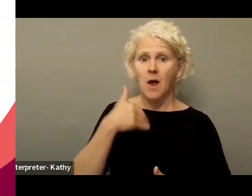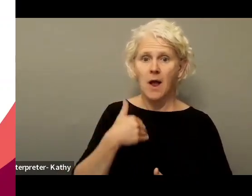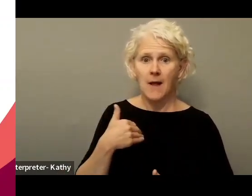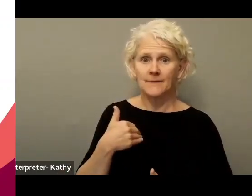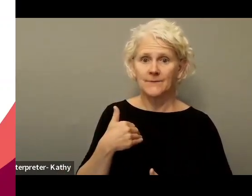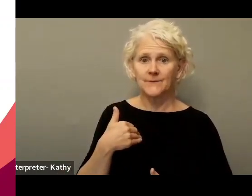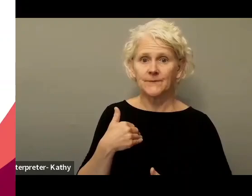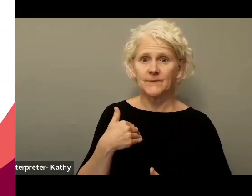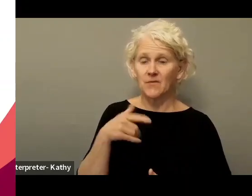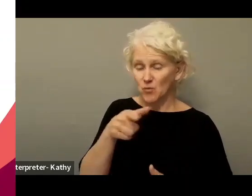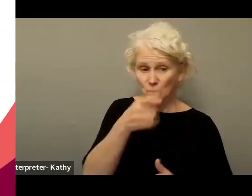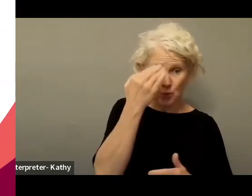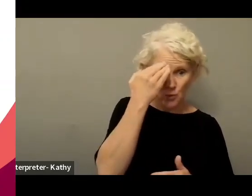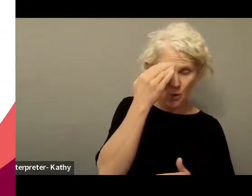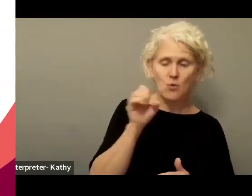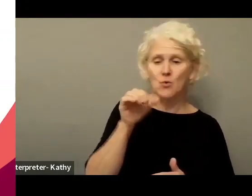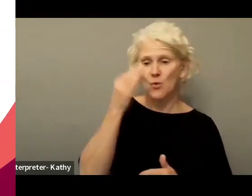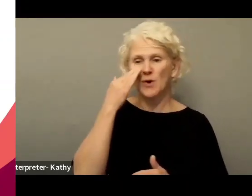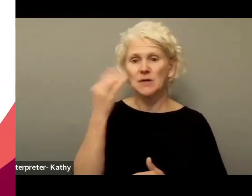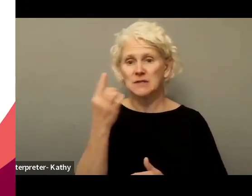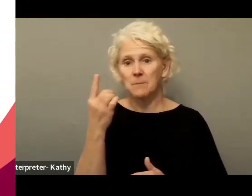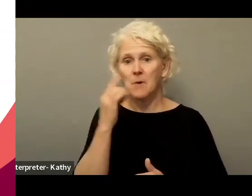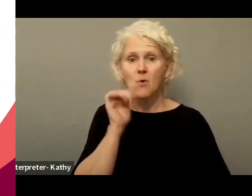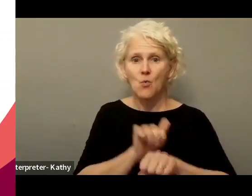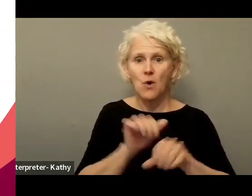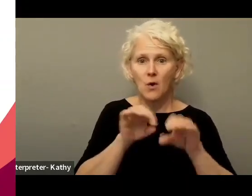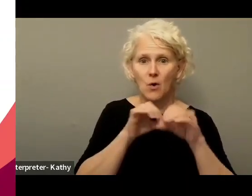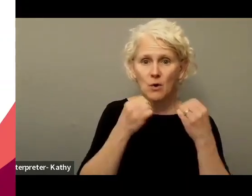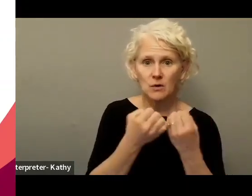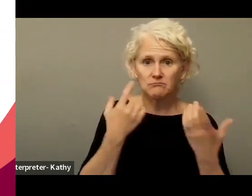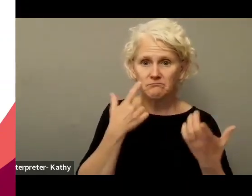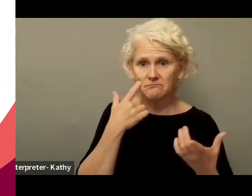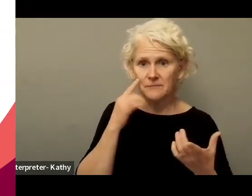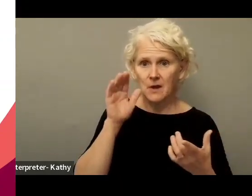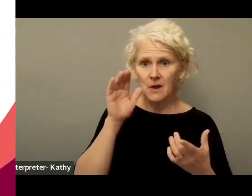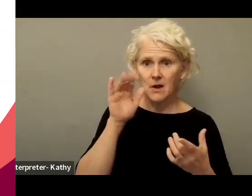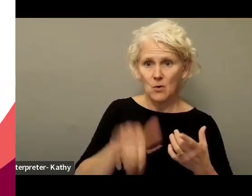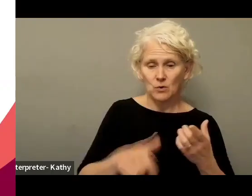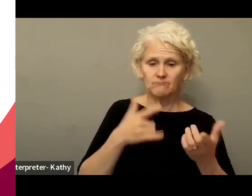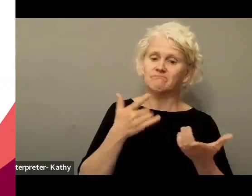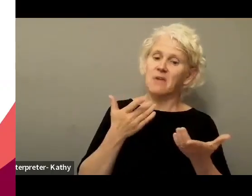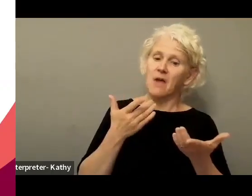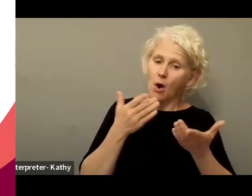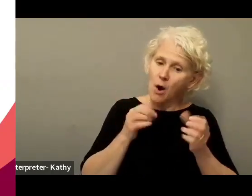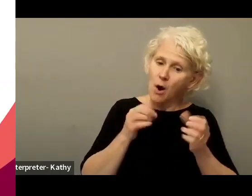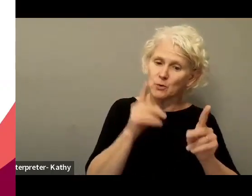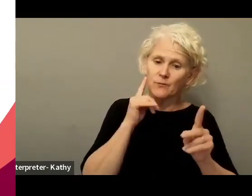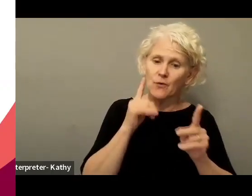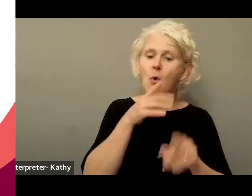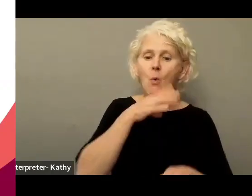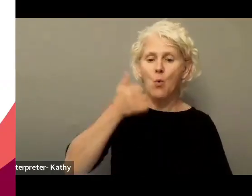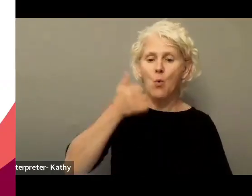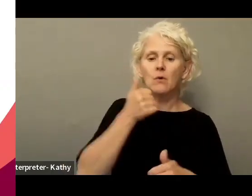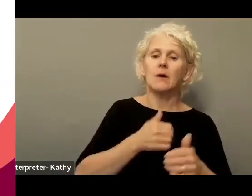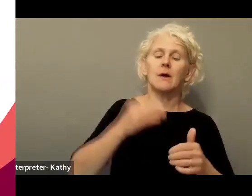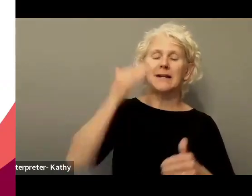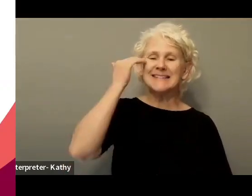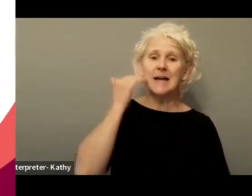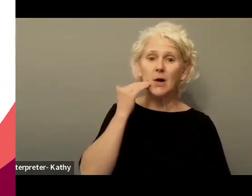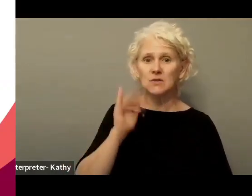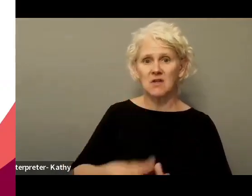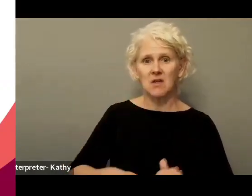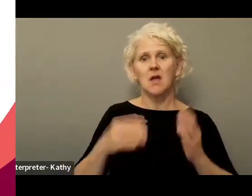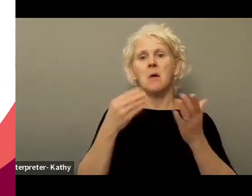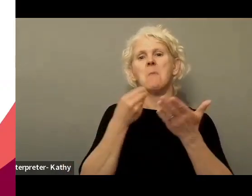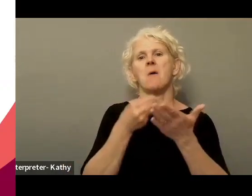If you or you know somebody who works in an organization that's looking for opportunities to serve older adults, we've got a webinar coming up on regarding